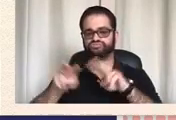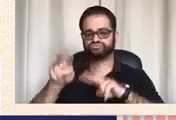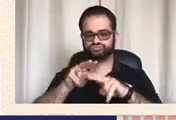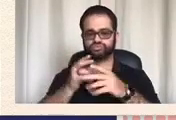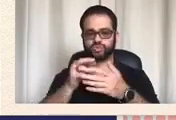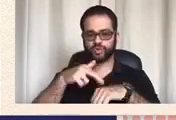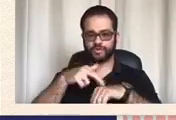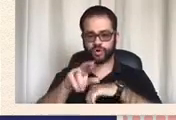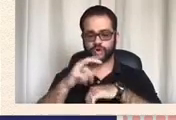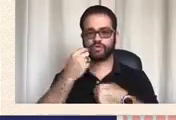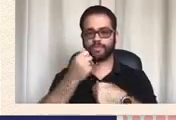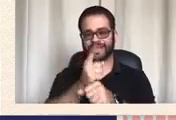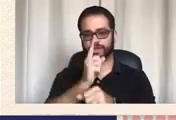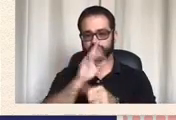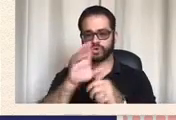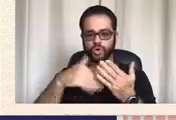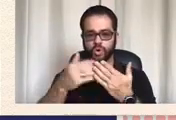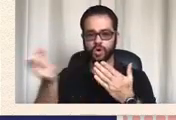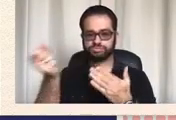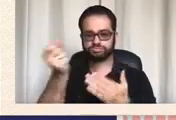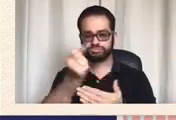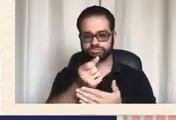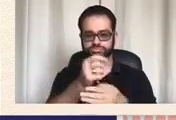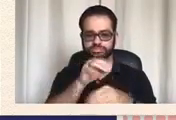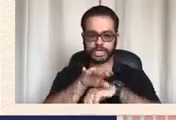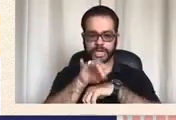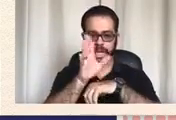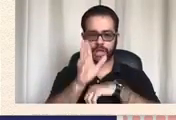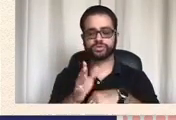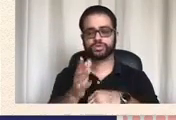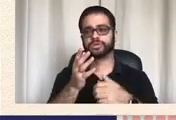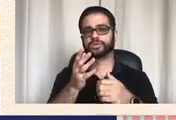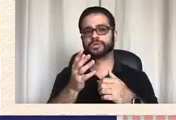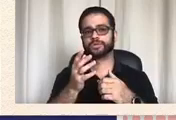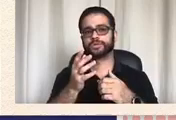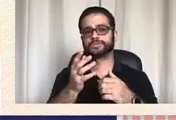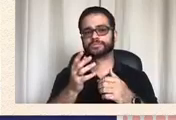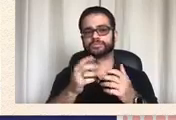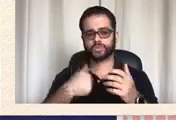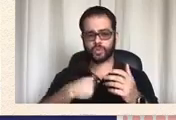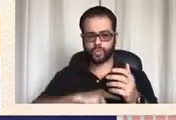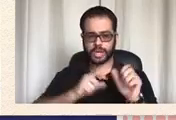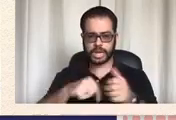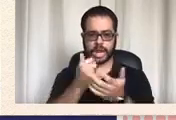meeting if required. So we're more than happy to help with that process.